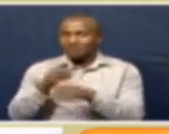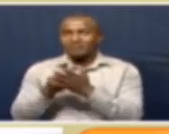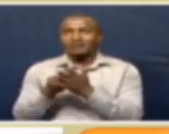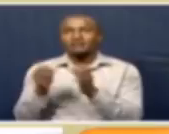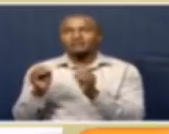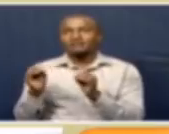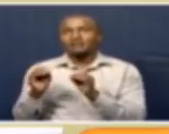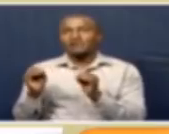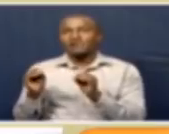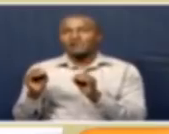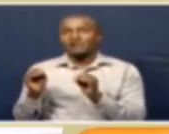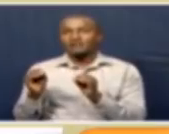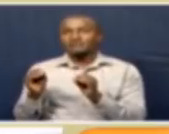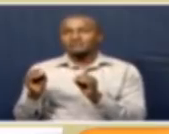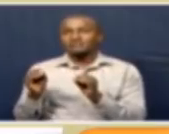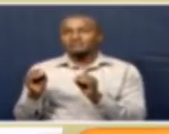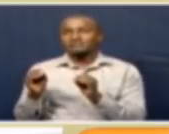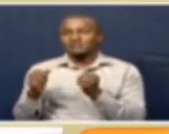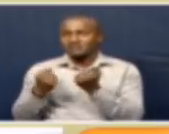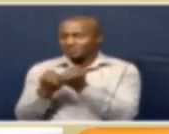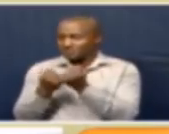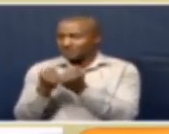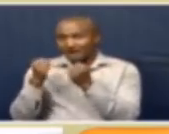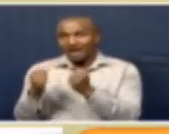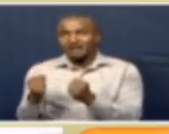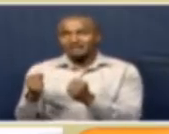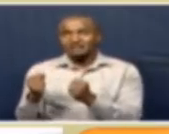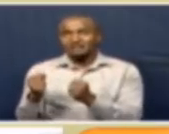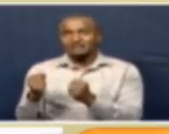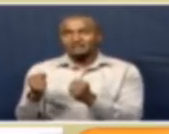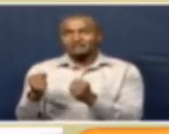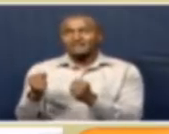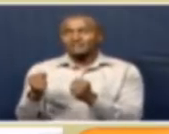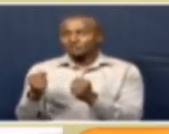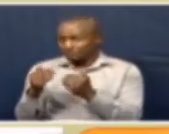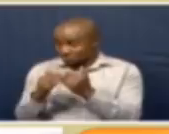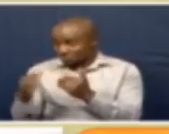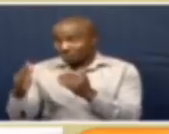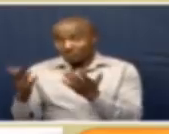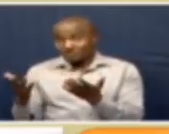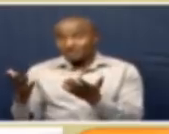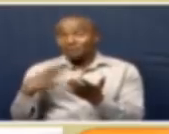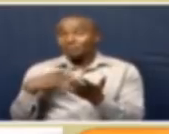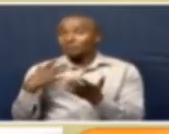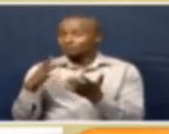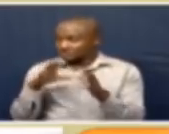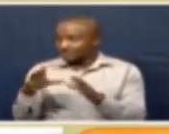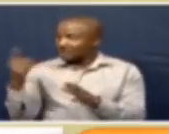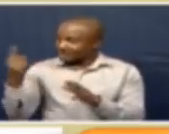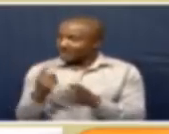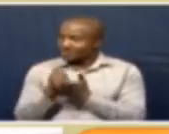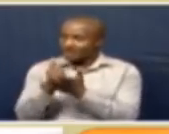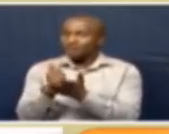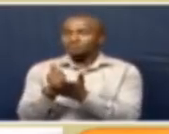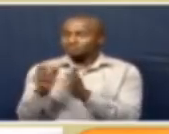Like, we can't continue supporting the trend, yeah? Mm-hmm. And the best thing right now to move forward is for the models who are affected to come seek help, and for